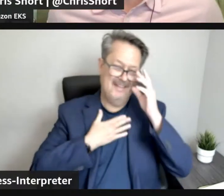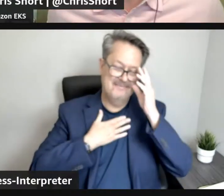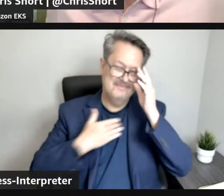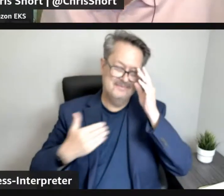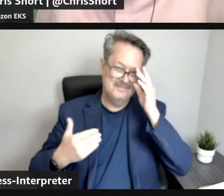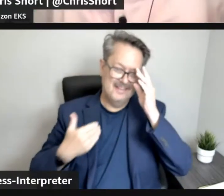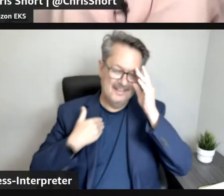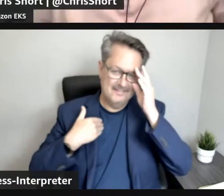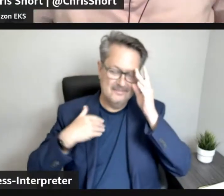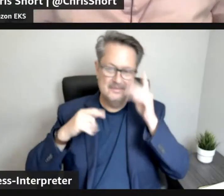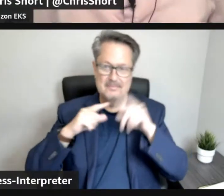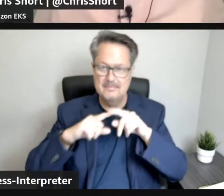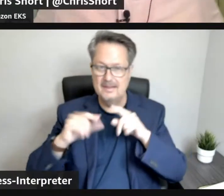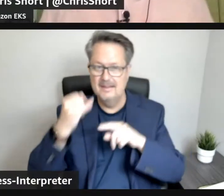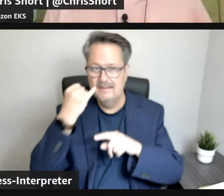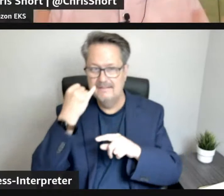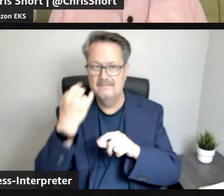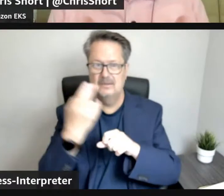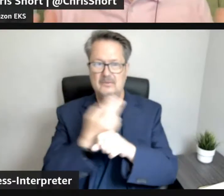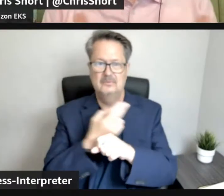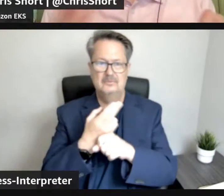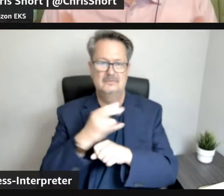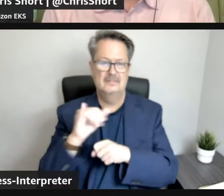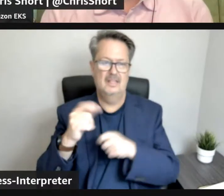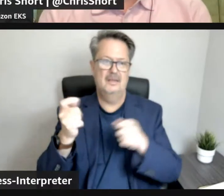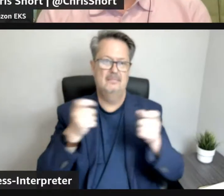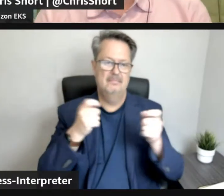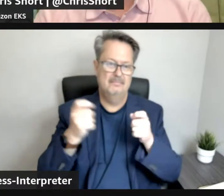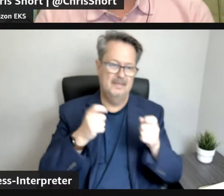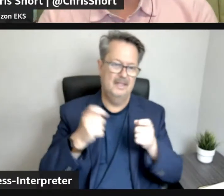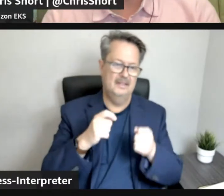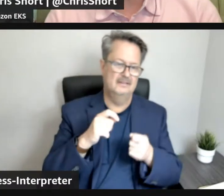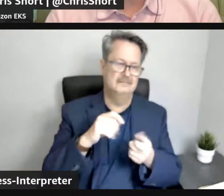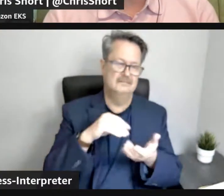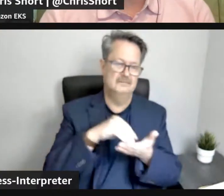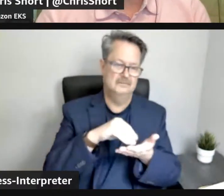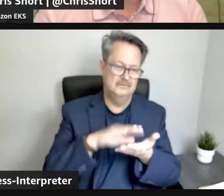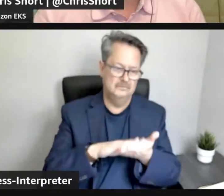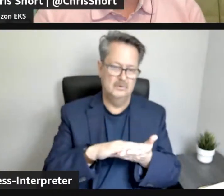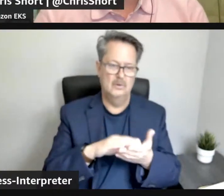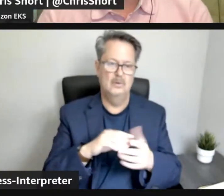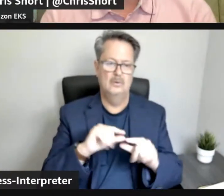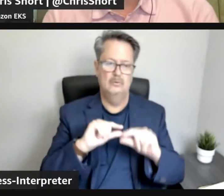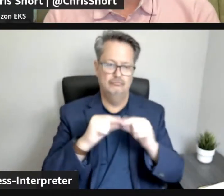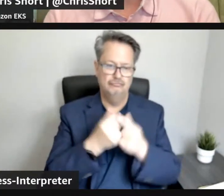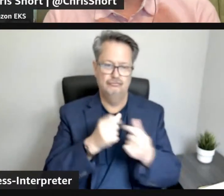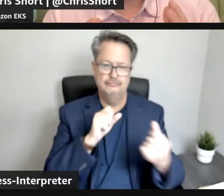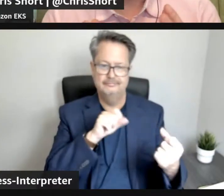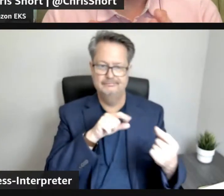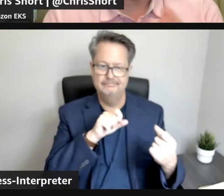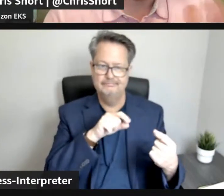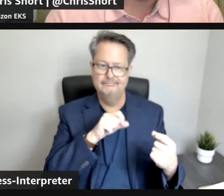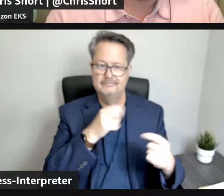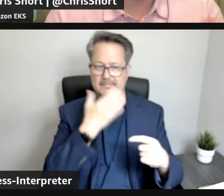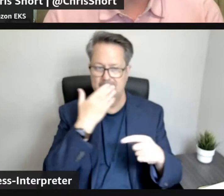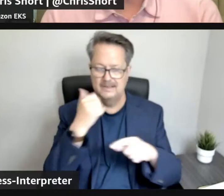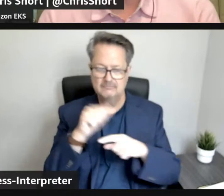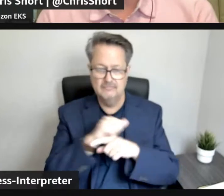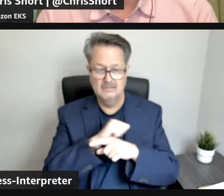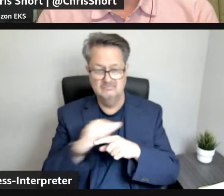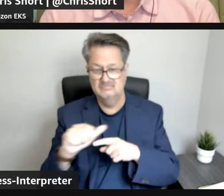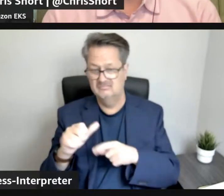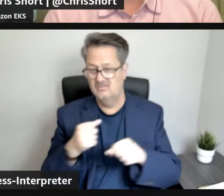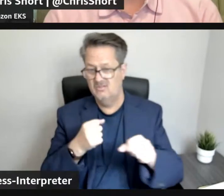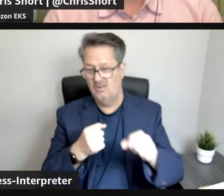So, but if you're using manage node groups and you're doing all the best practices, Carpenter is just a